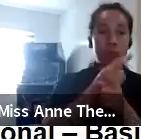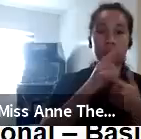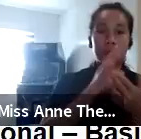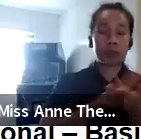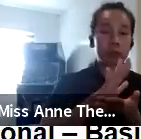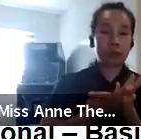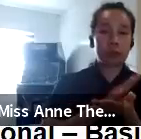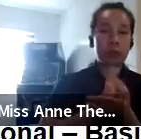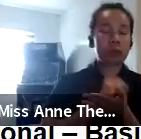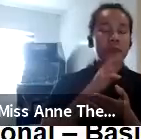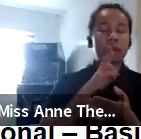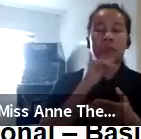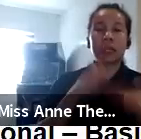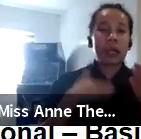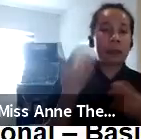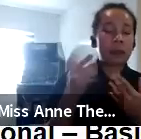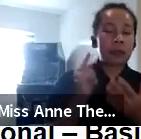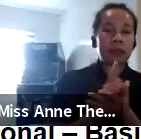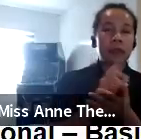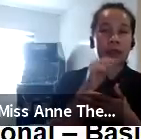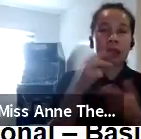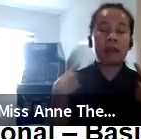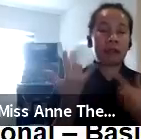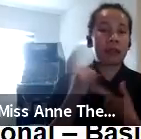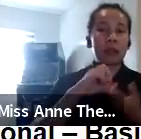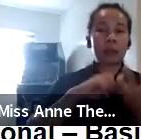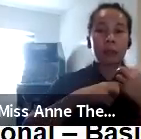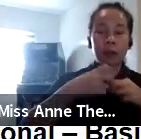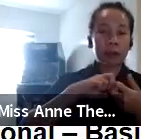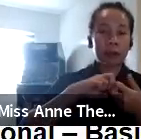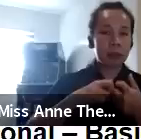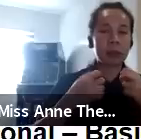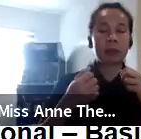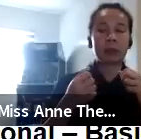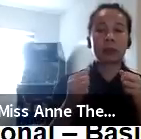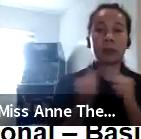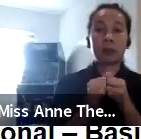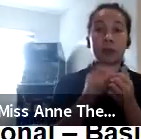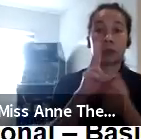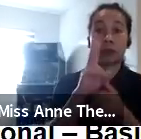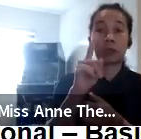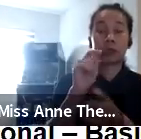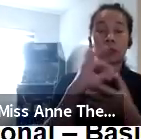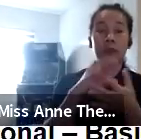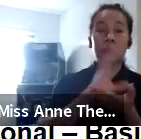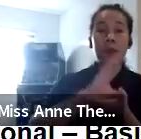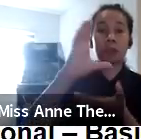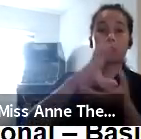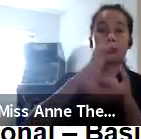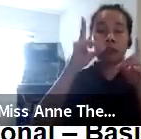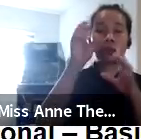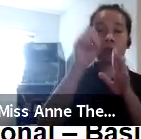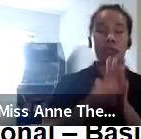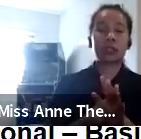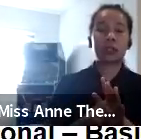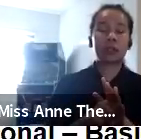so happy that I don't have any problem with UST College of Education. It's just a matter of telling Dr.